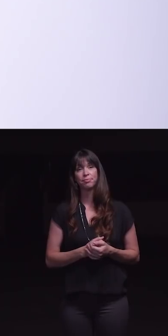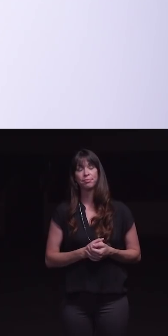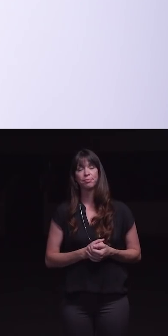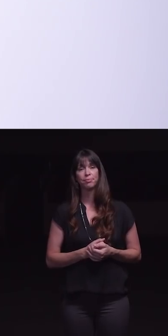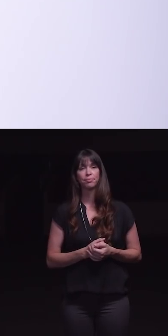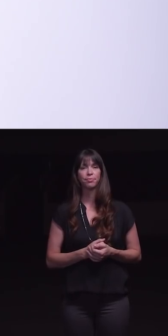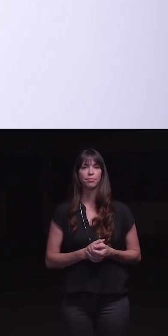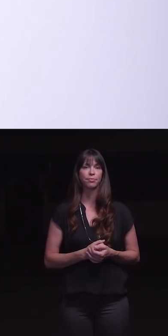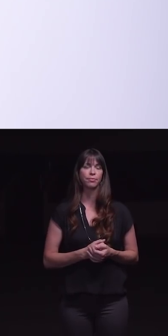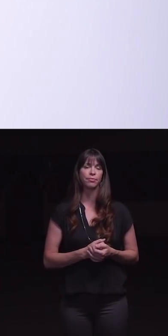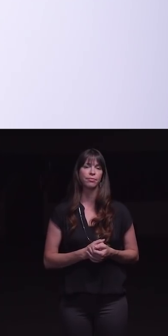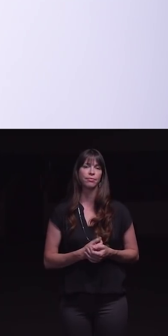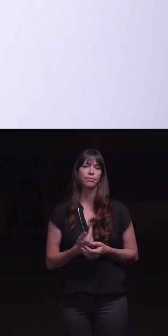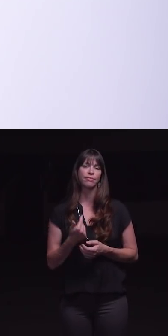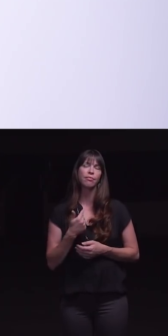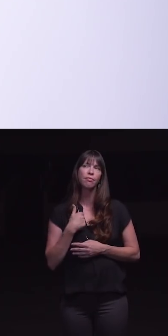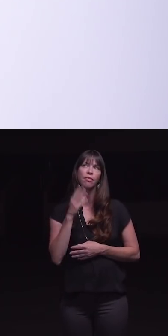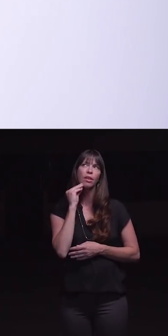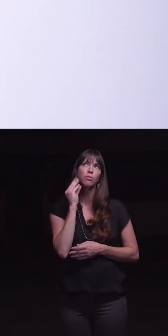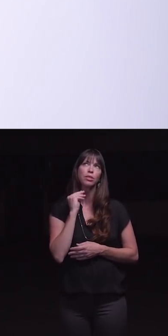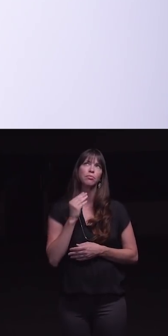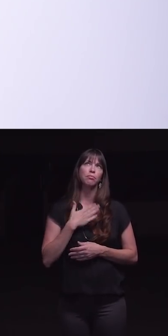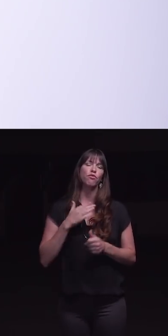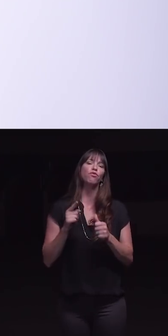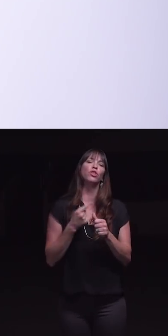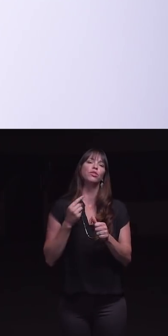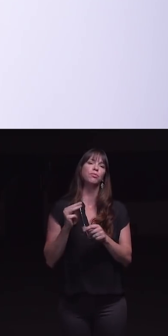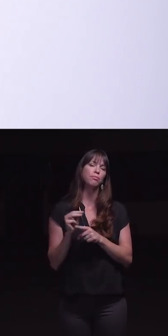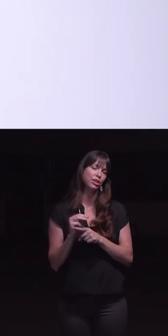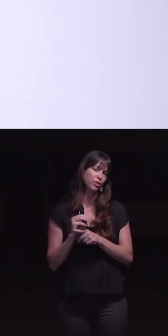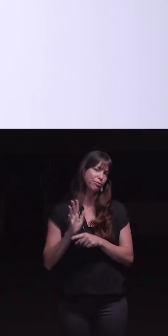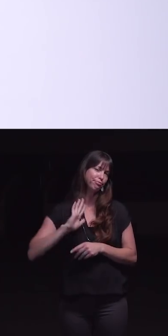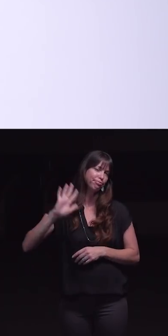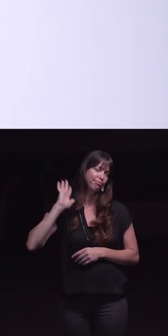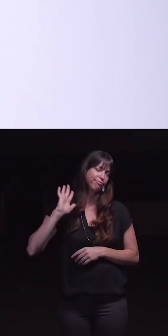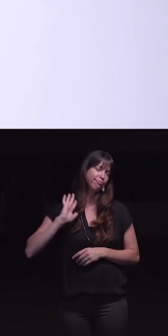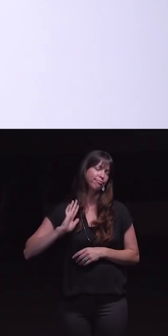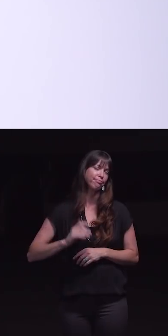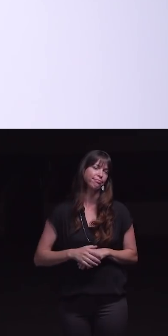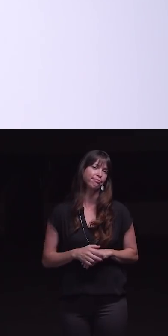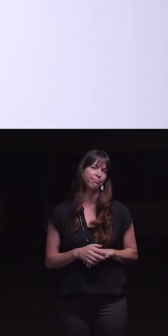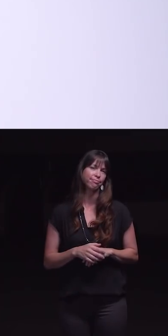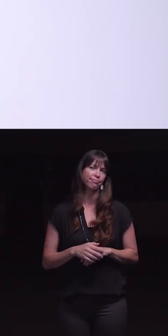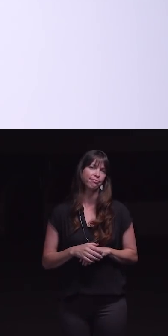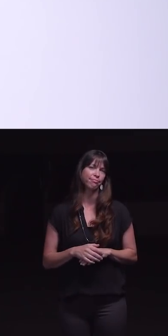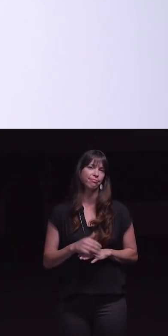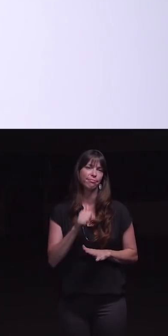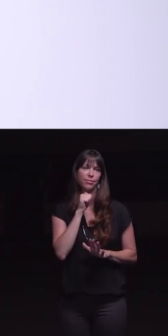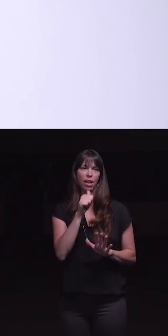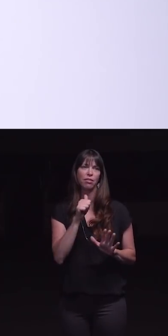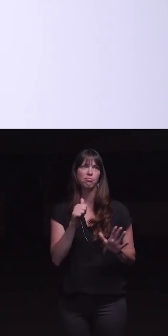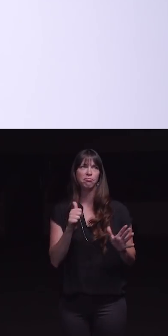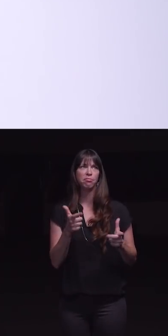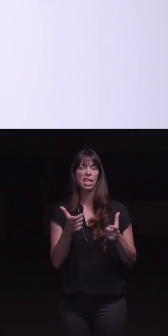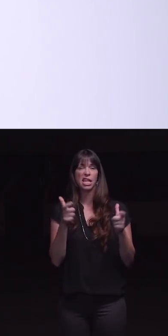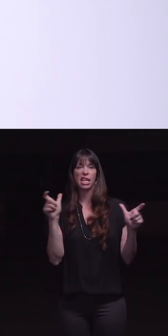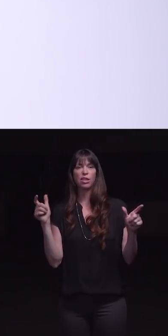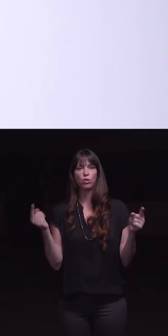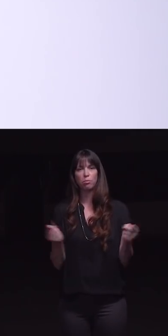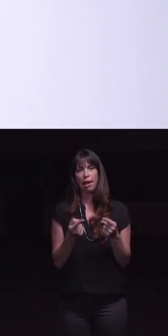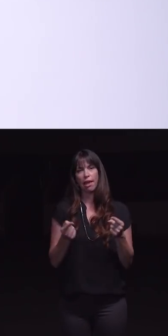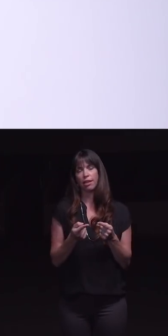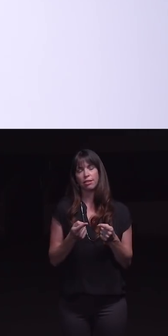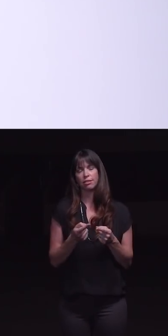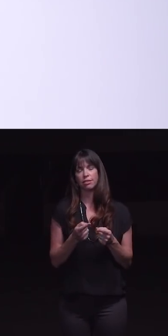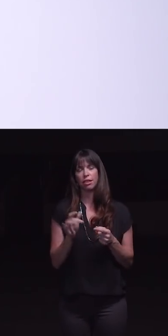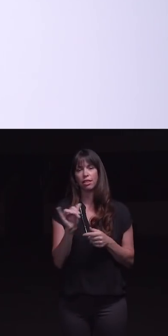You know, I had an experience in my very first ministry. And it's not the major pain that other people